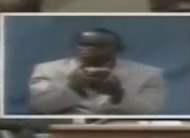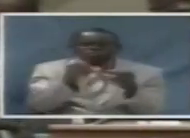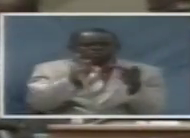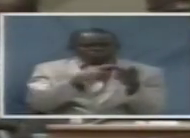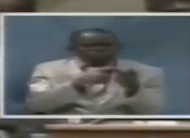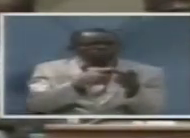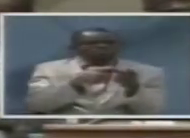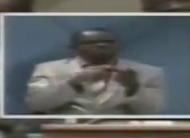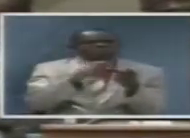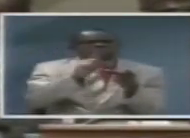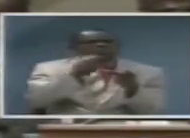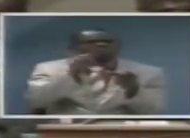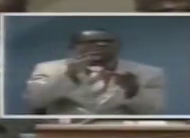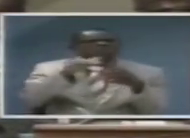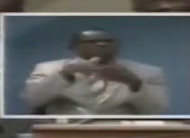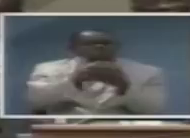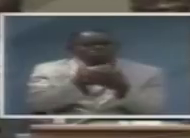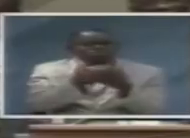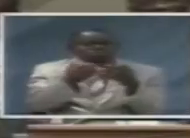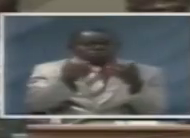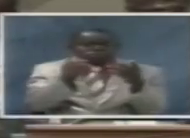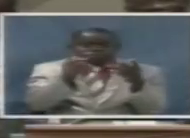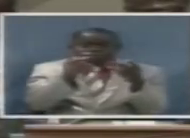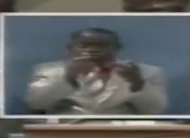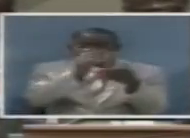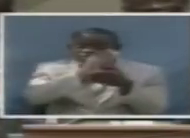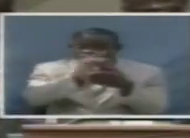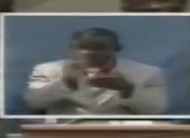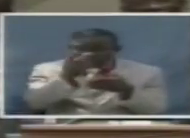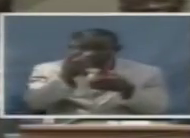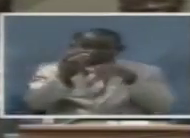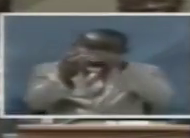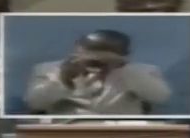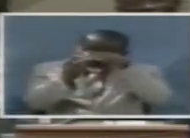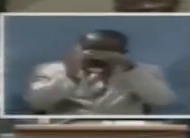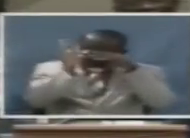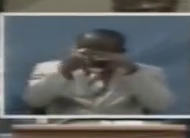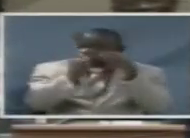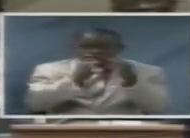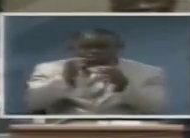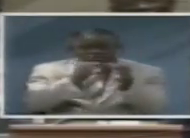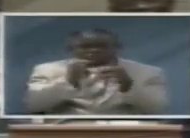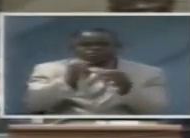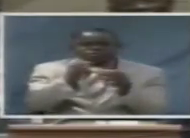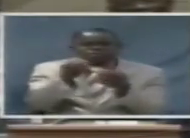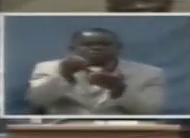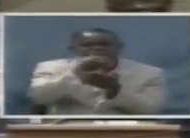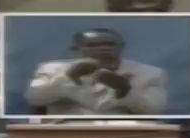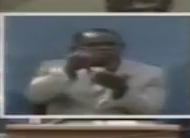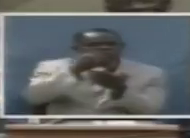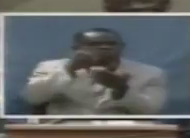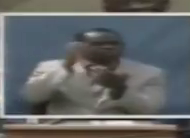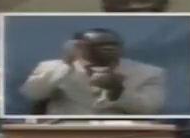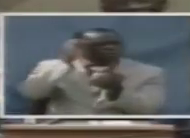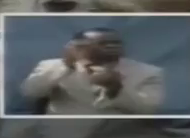year. Part 2 outlines the macroeconomic objective, policies, and strategies